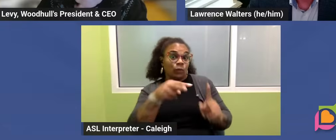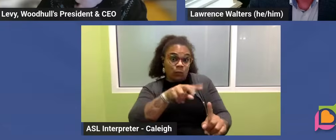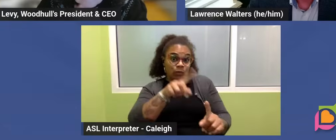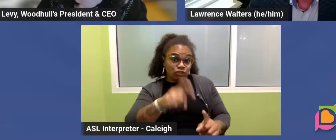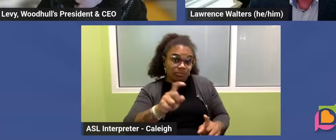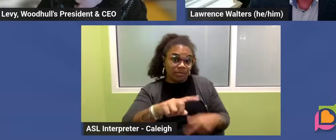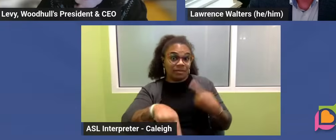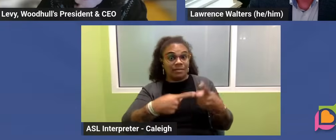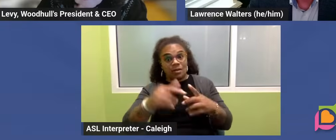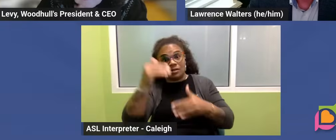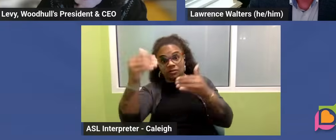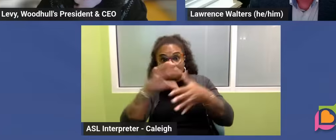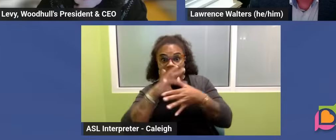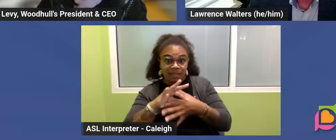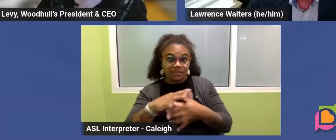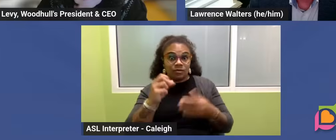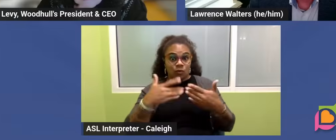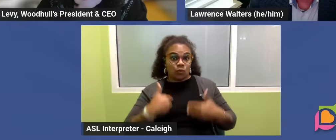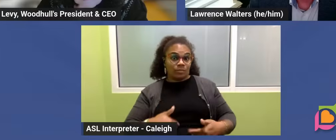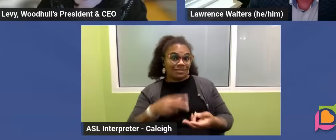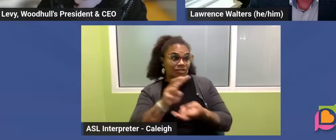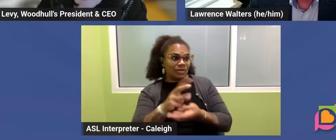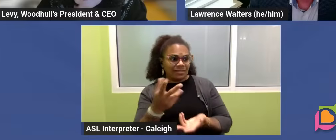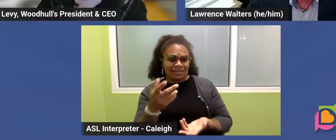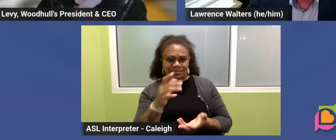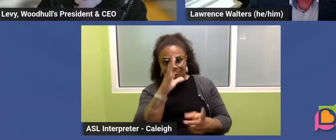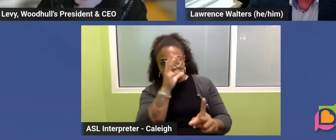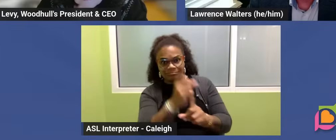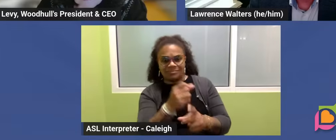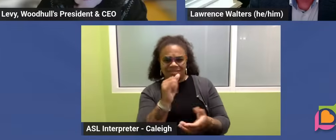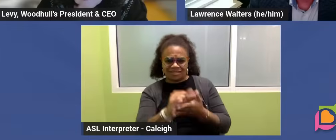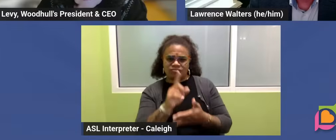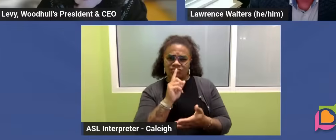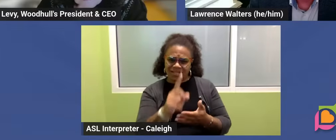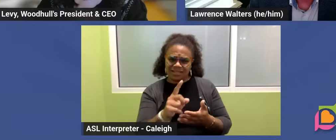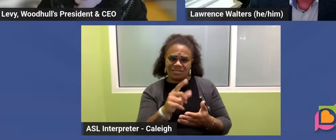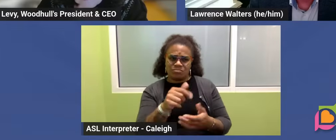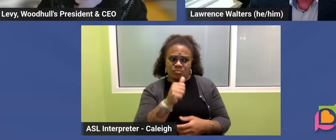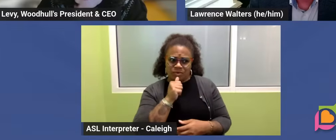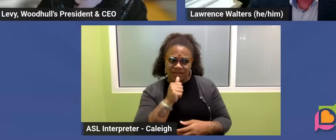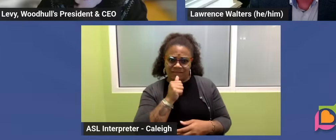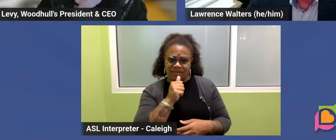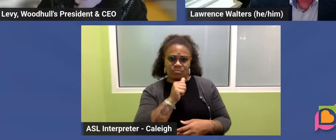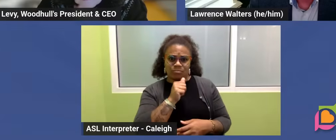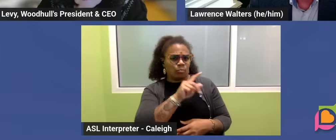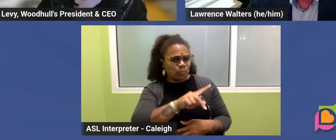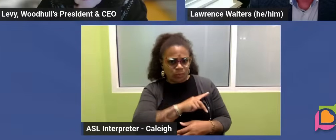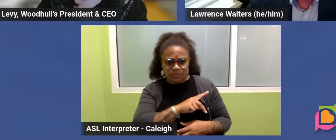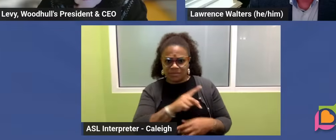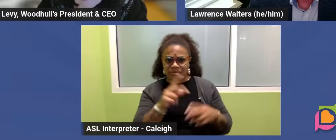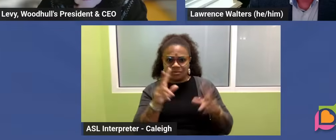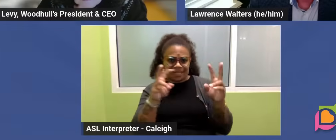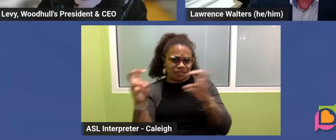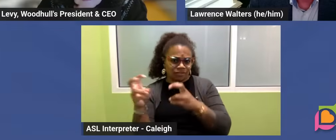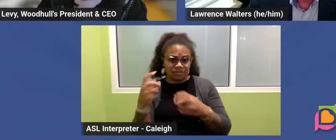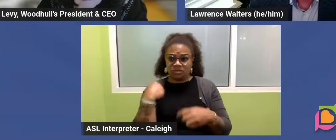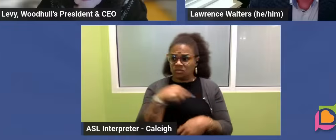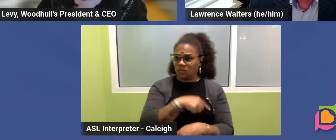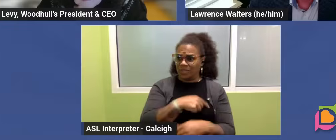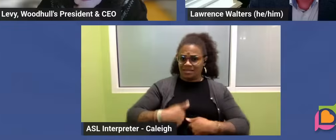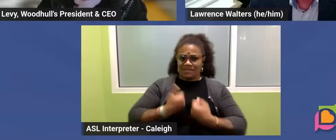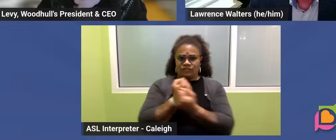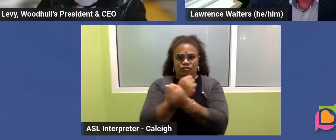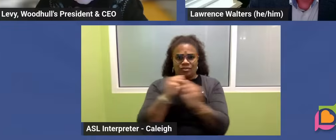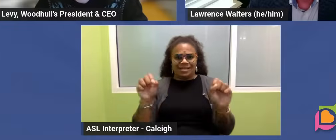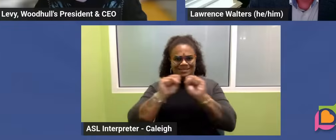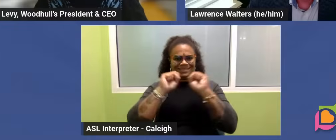These are deeply private and personal matters that we in a free society should all be able to make our own